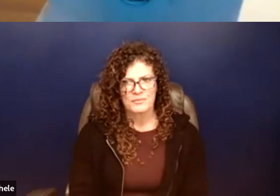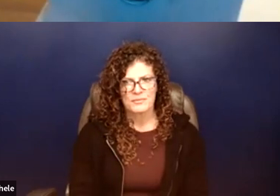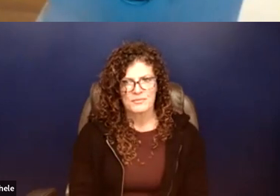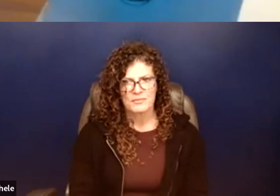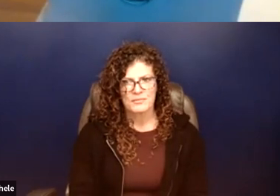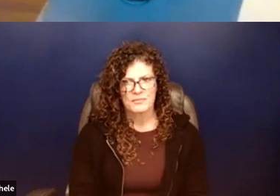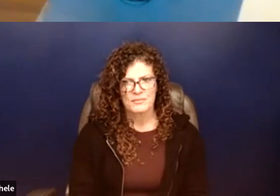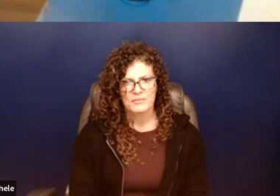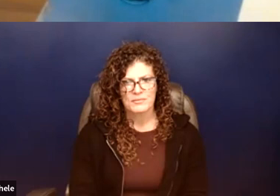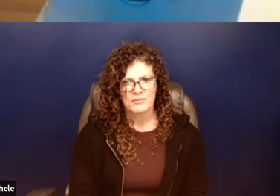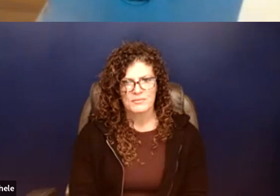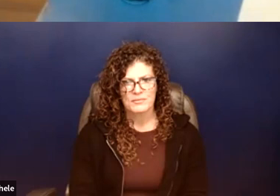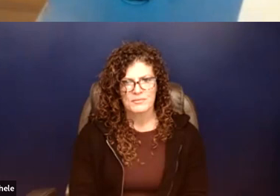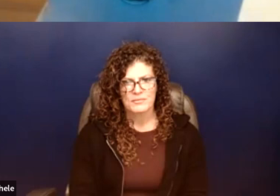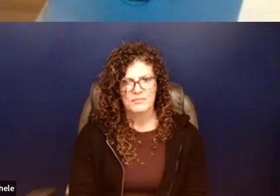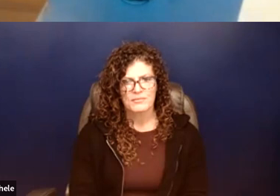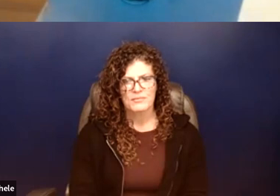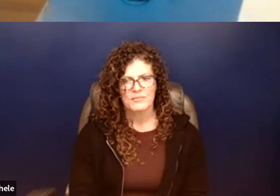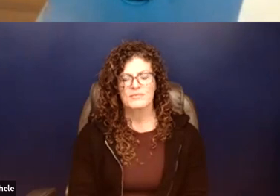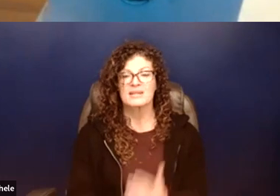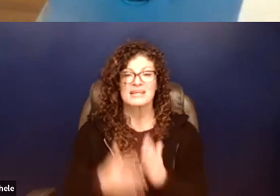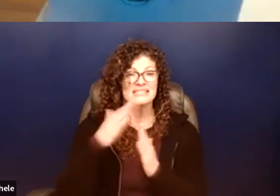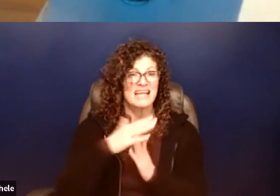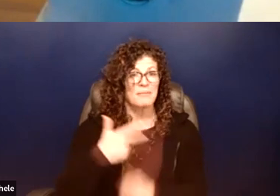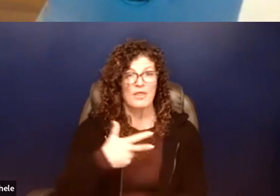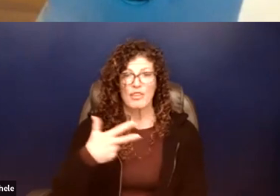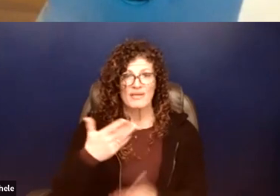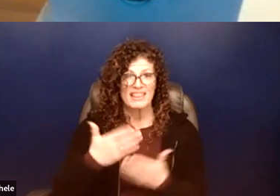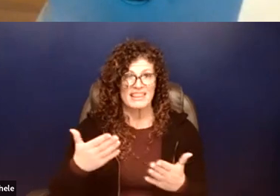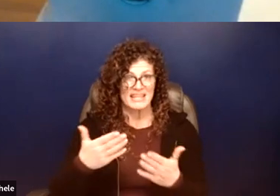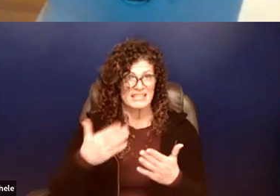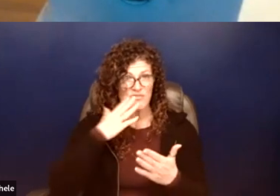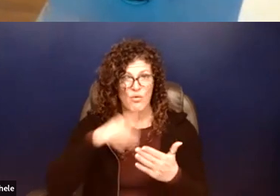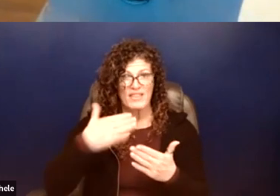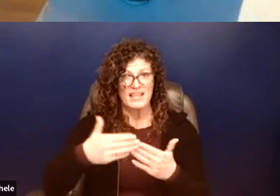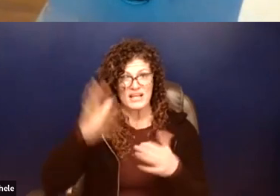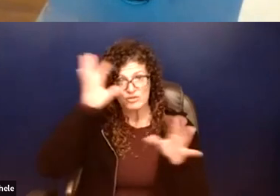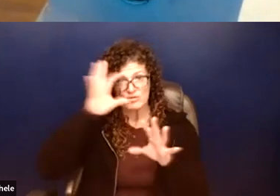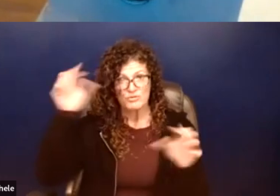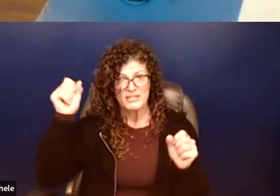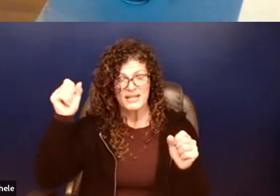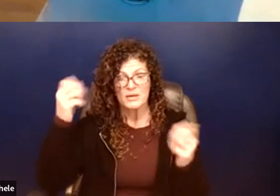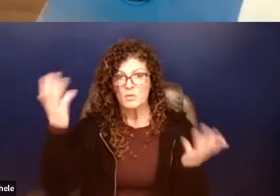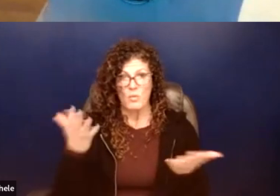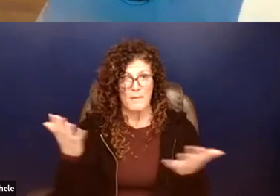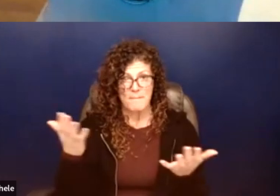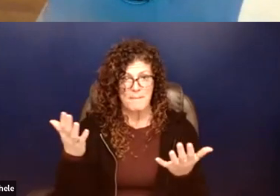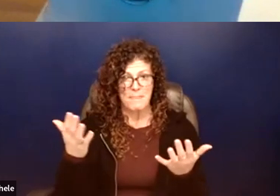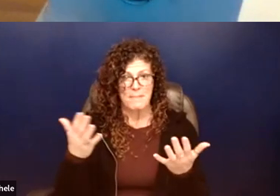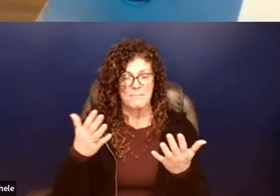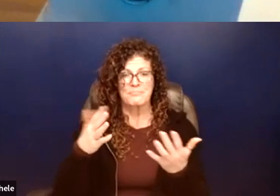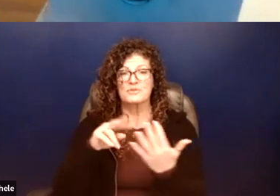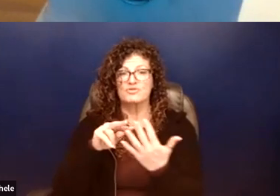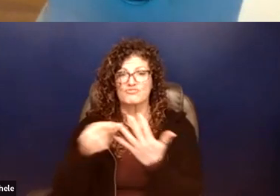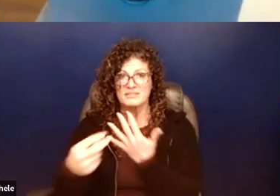I think that if I could say the top three things that our next superintendent should focus on is